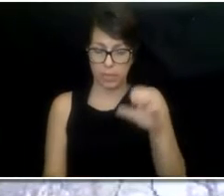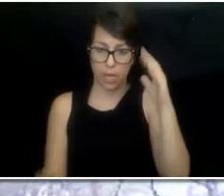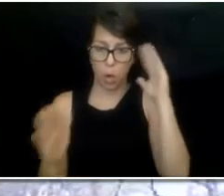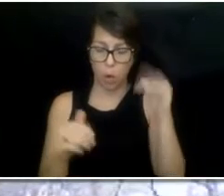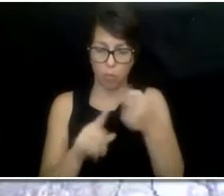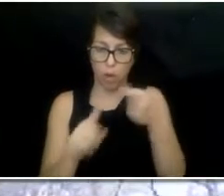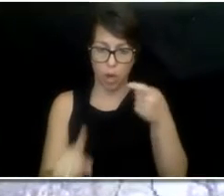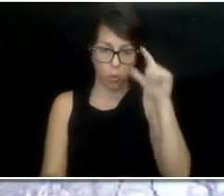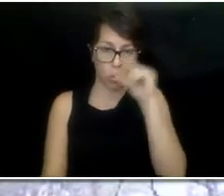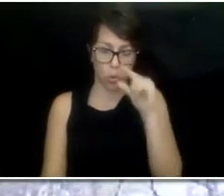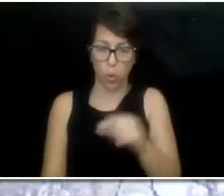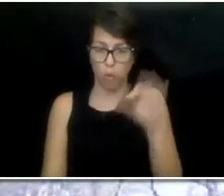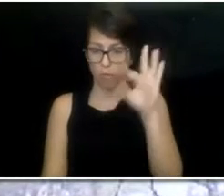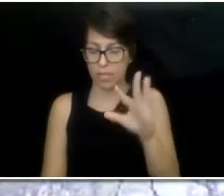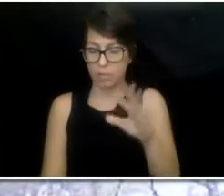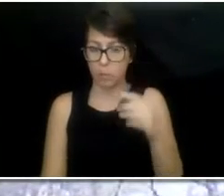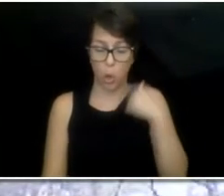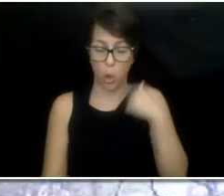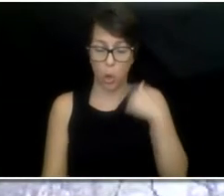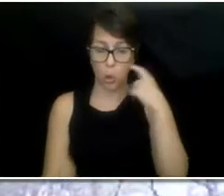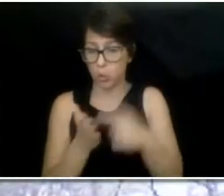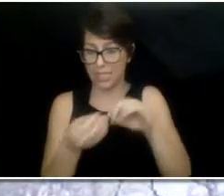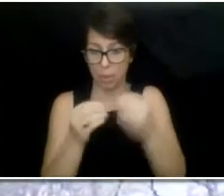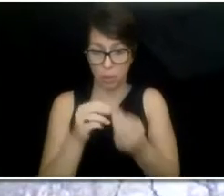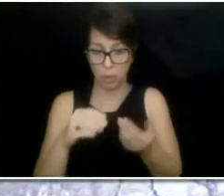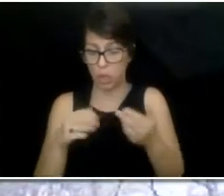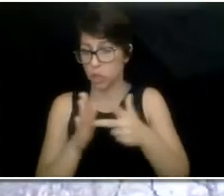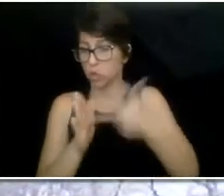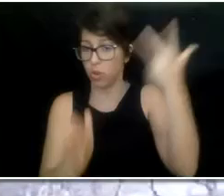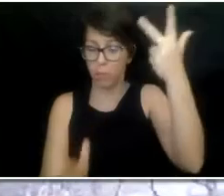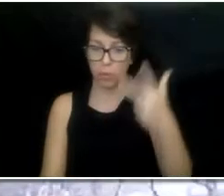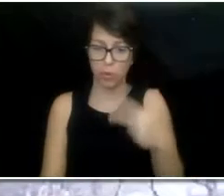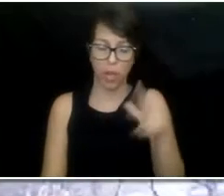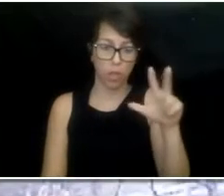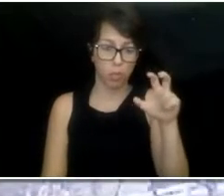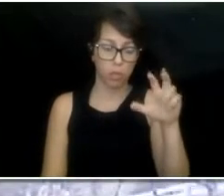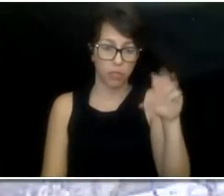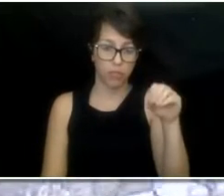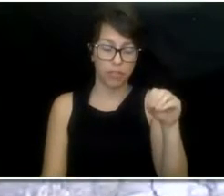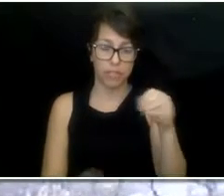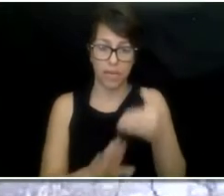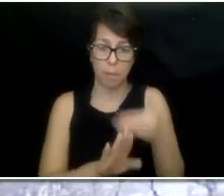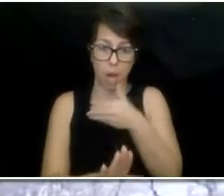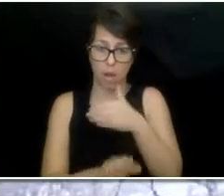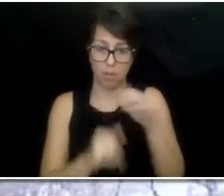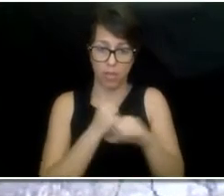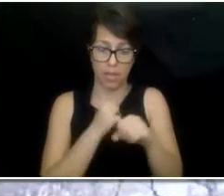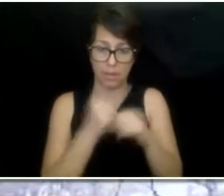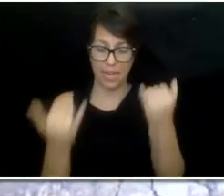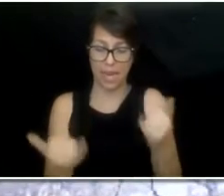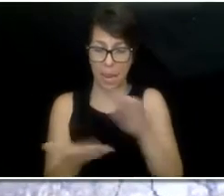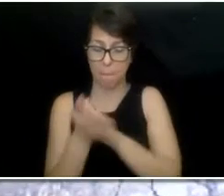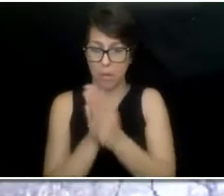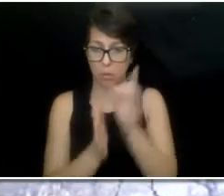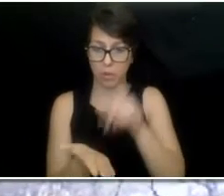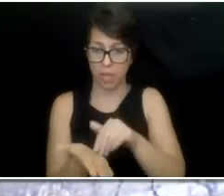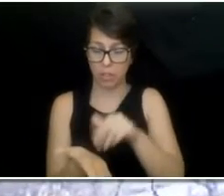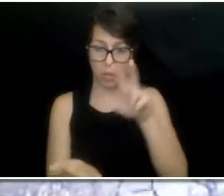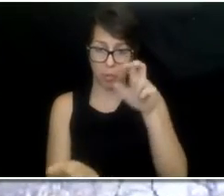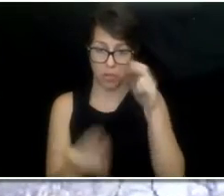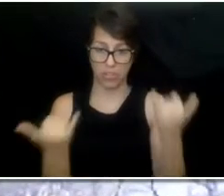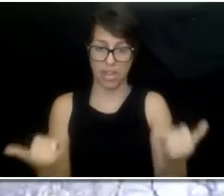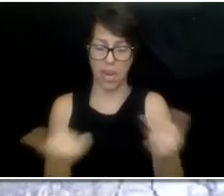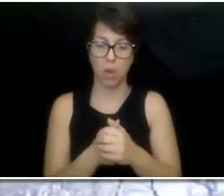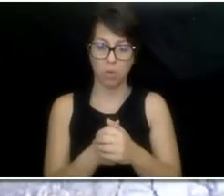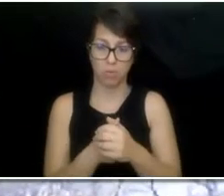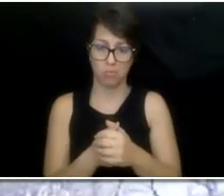work with 177 community-based Partners to amplify mbv's we understand campaign on their own social media